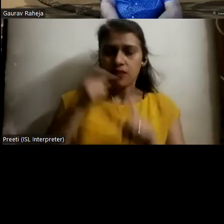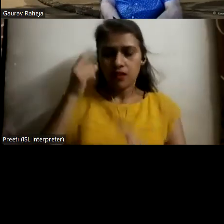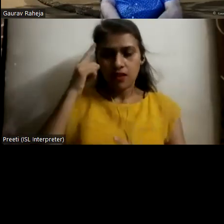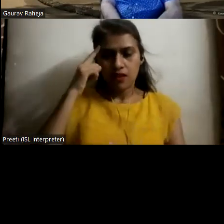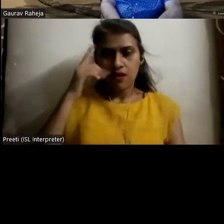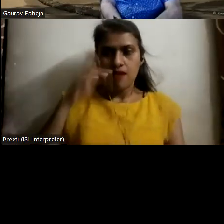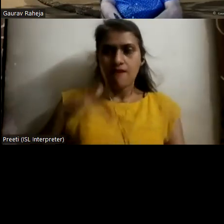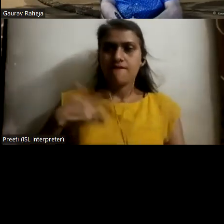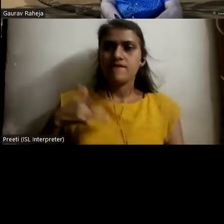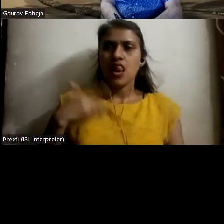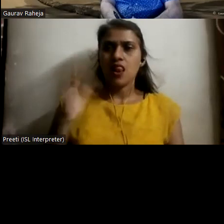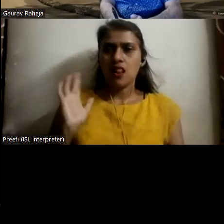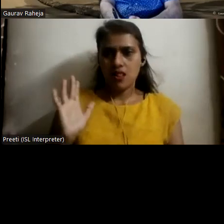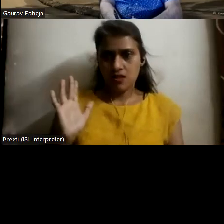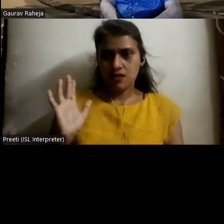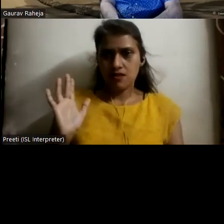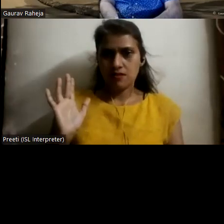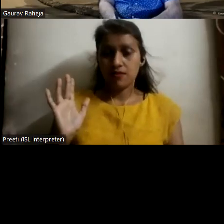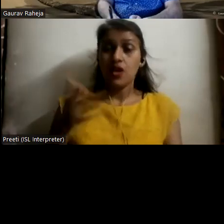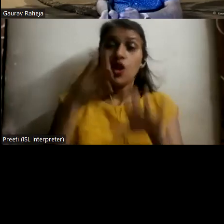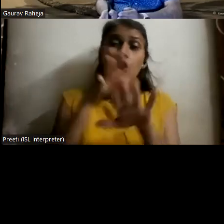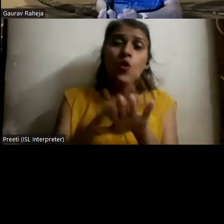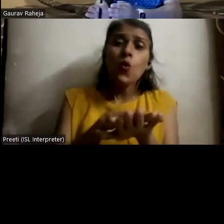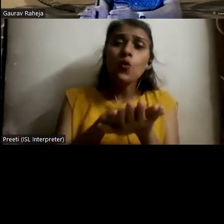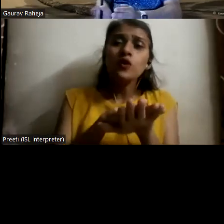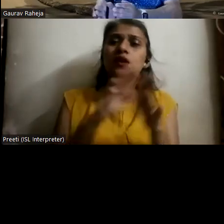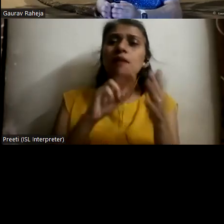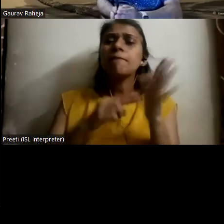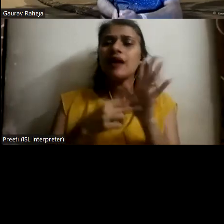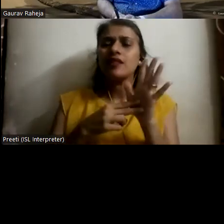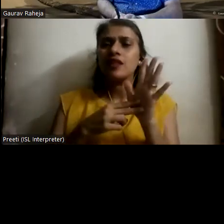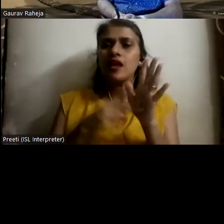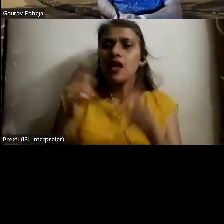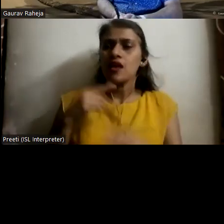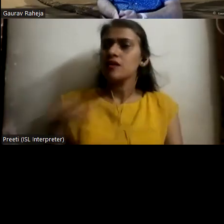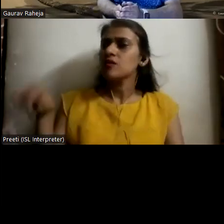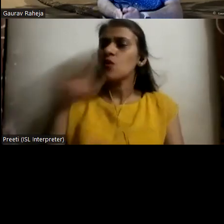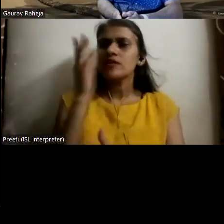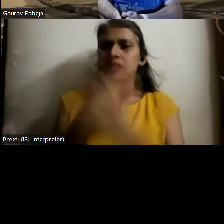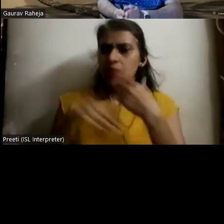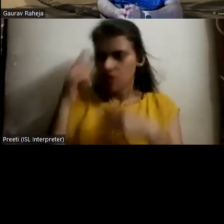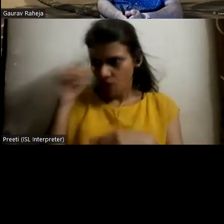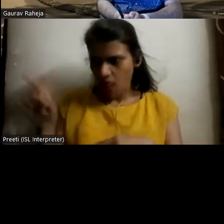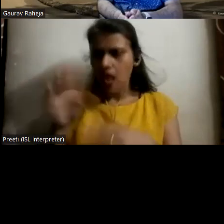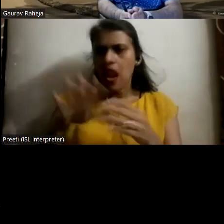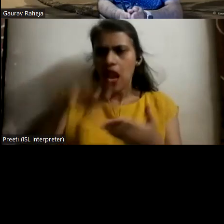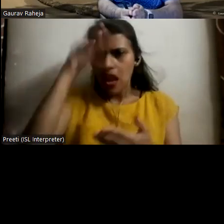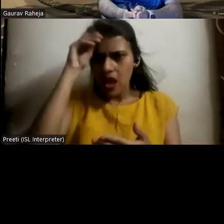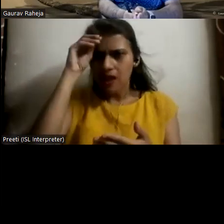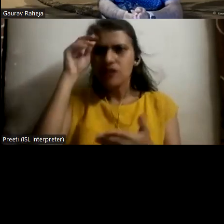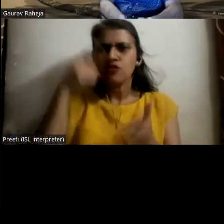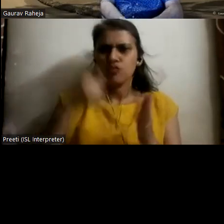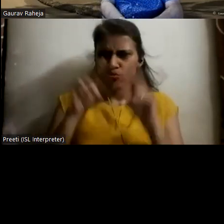that inclusion is not a subject for special people to learn about. It is not a subject of people